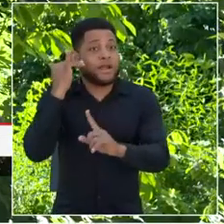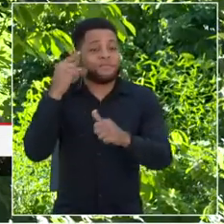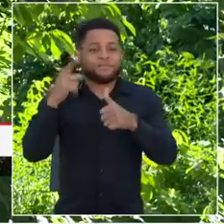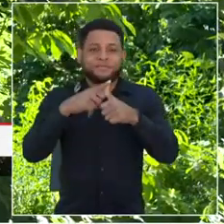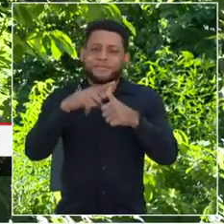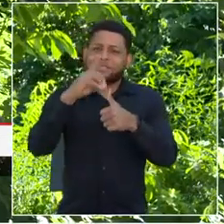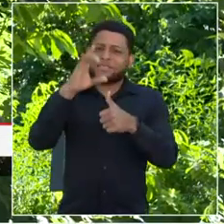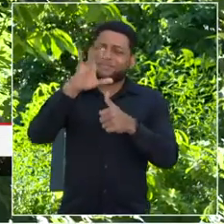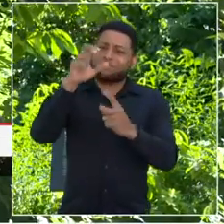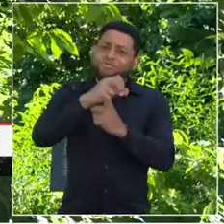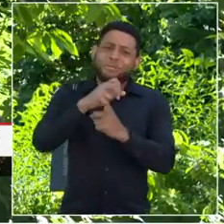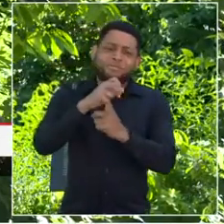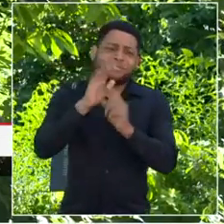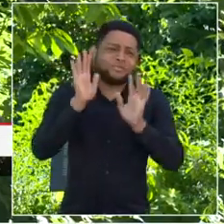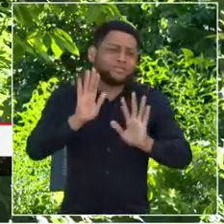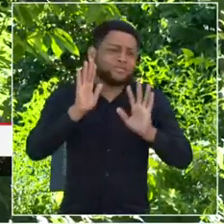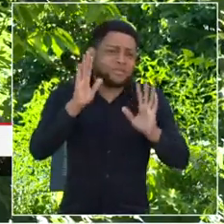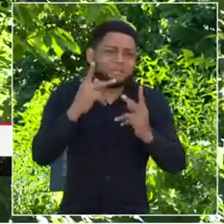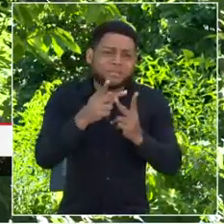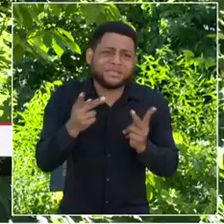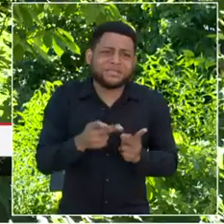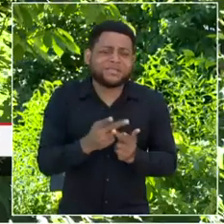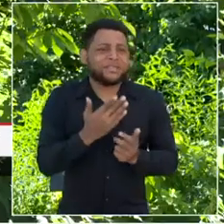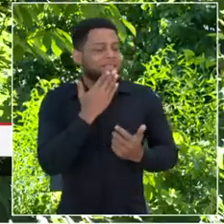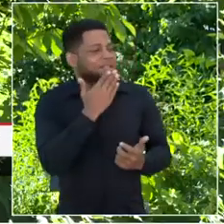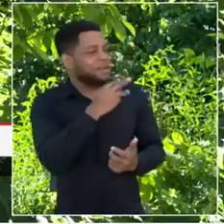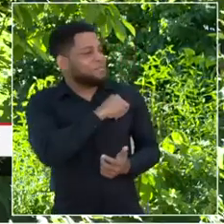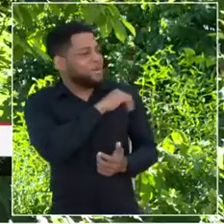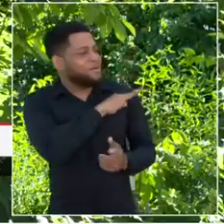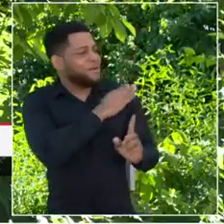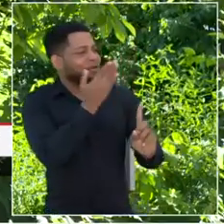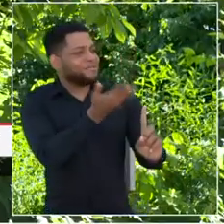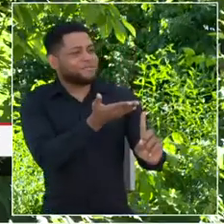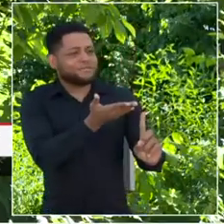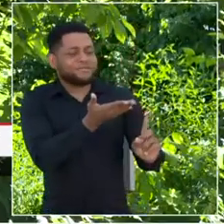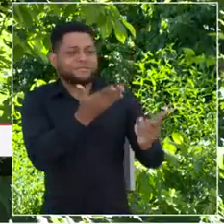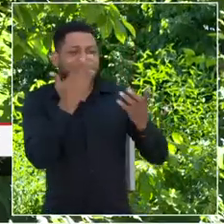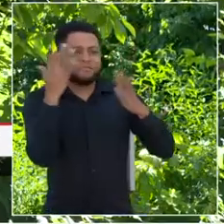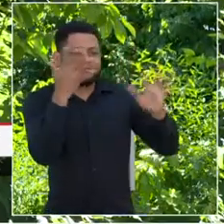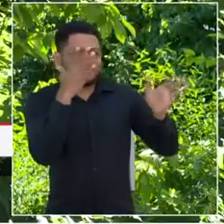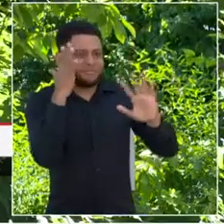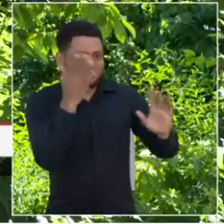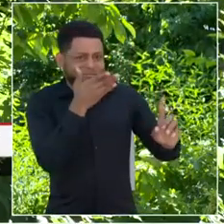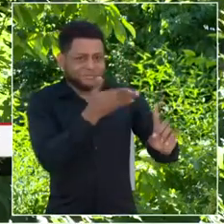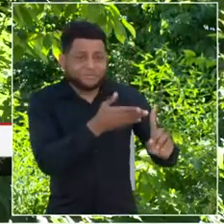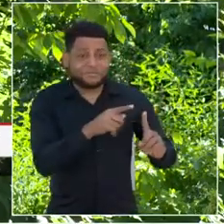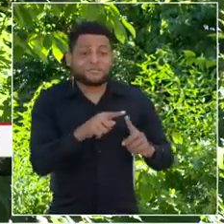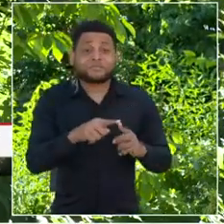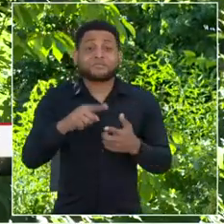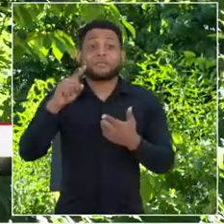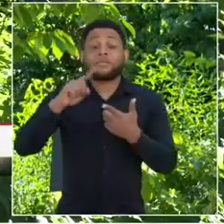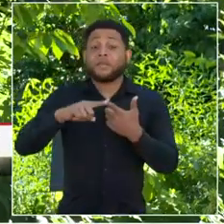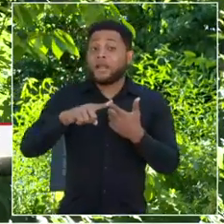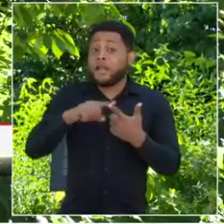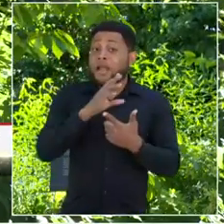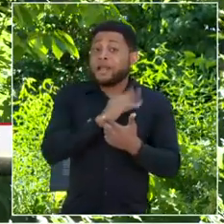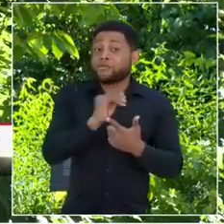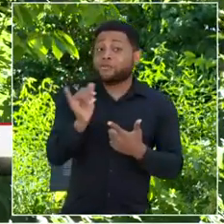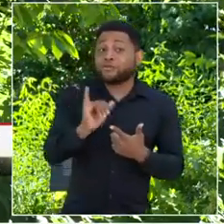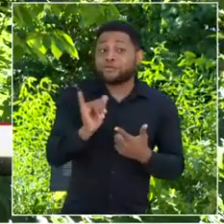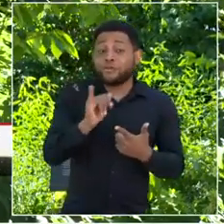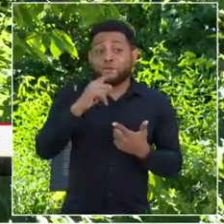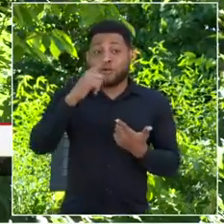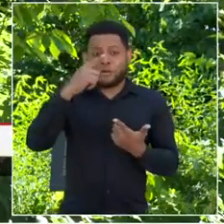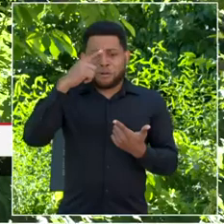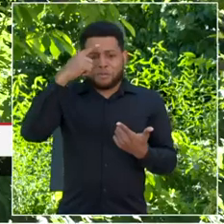destination, thanks to the mayor. Say thank you, Madam Mayor. Thank you, Madam Mayor. And also, because of